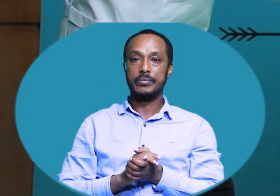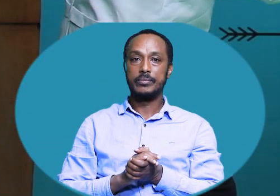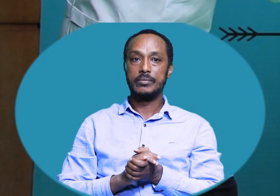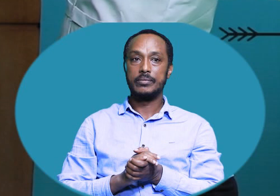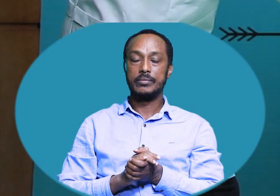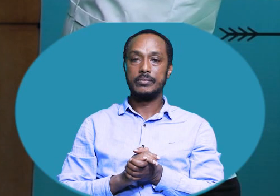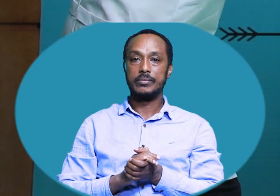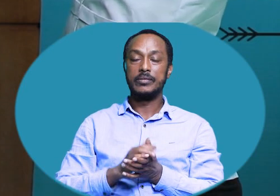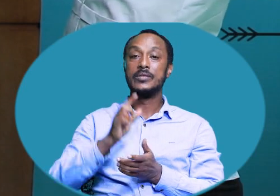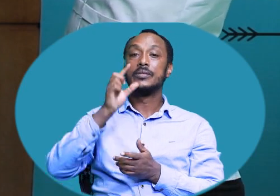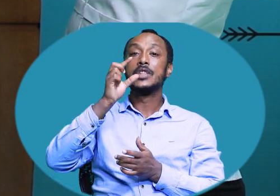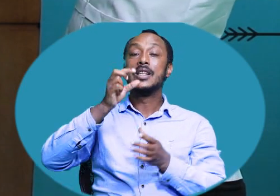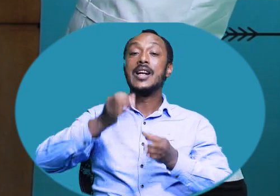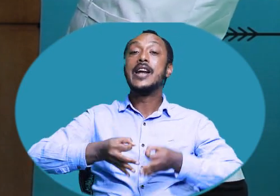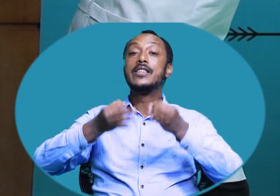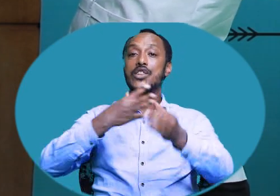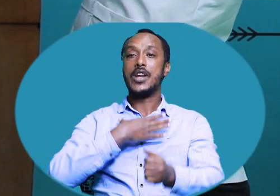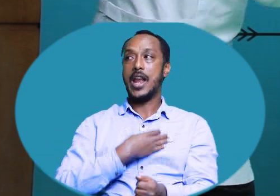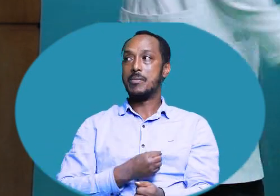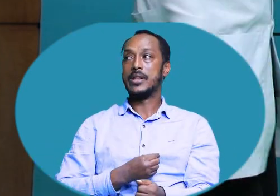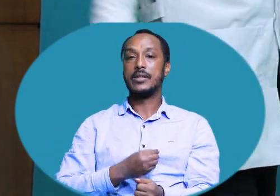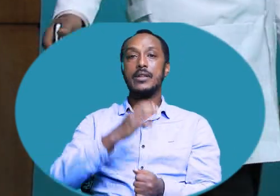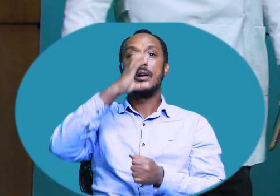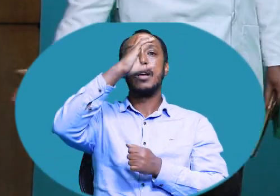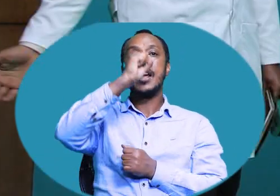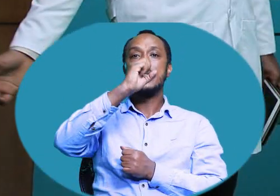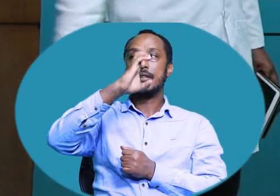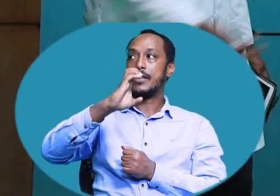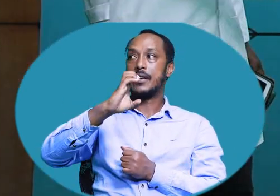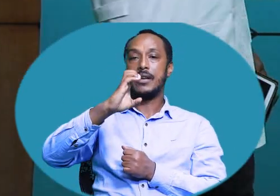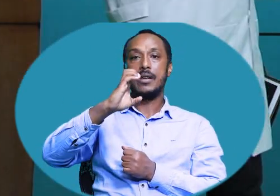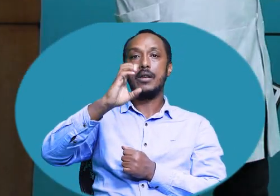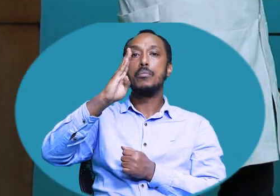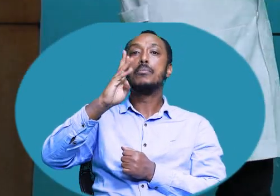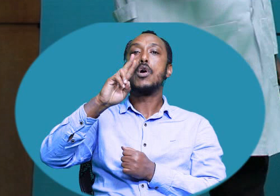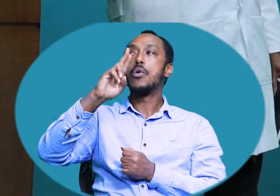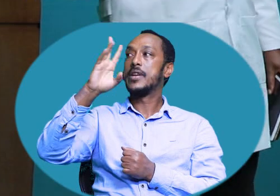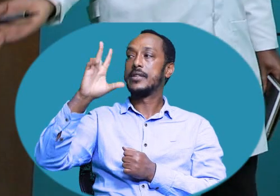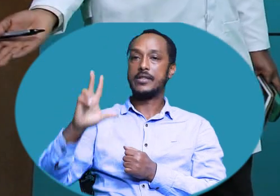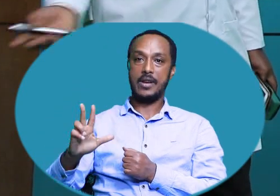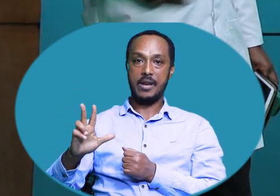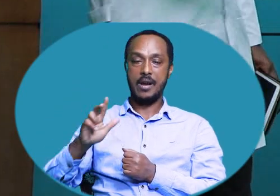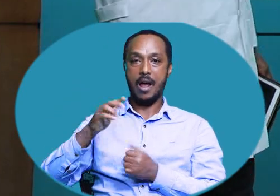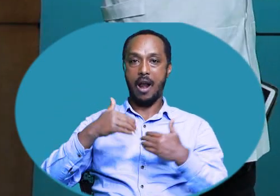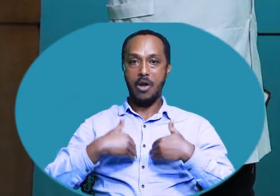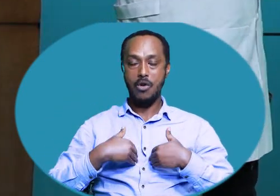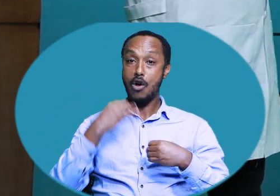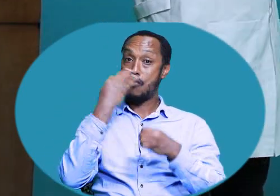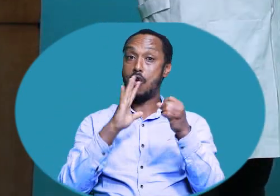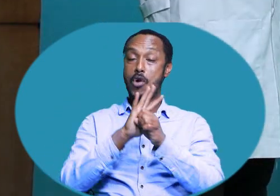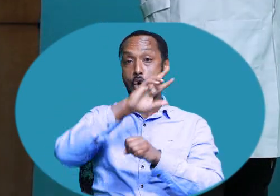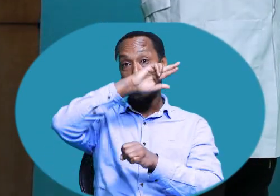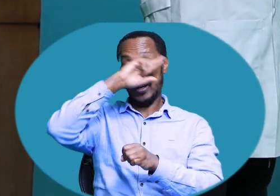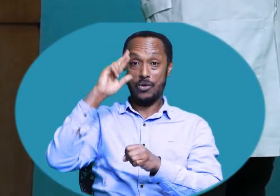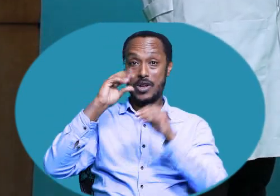example, scandium bromide. You know transition elements are metals. Scandium is atomic number 21. Scandium